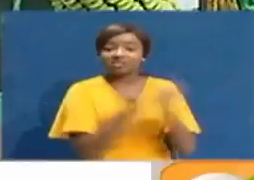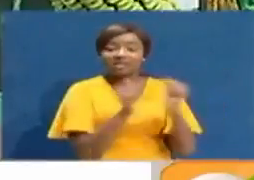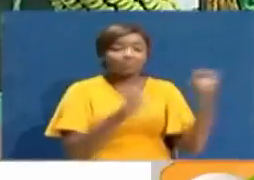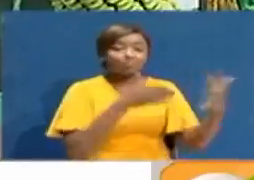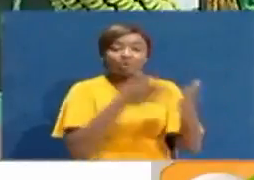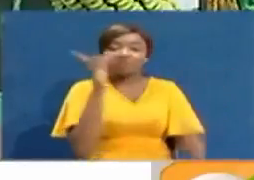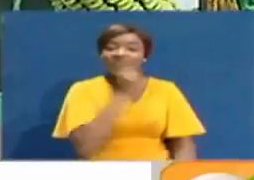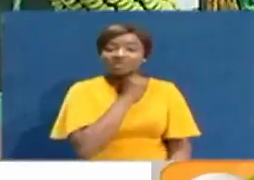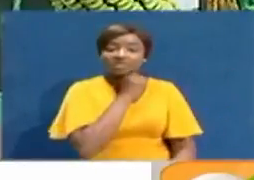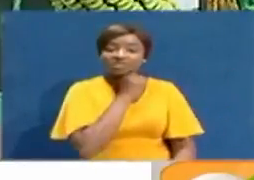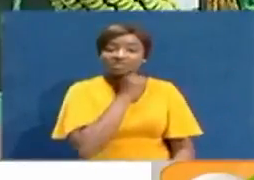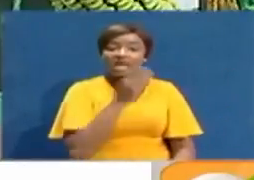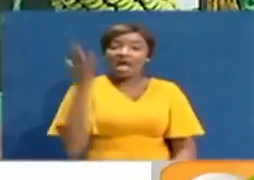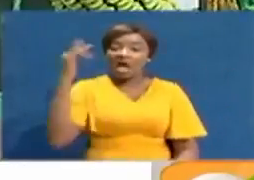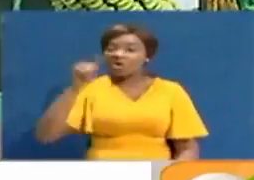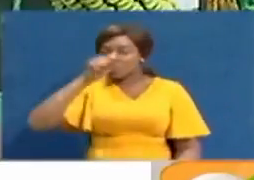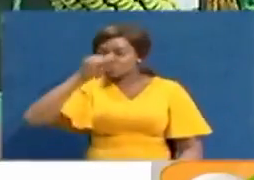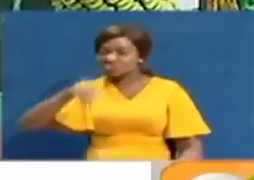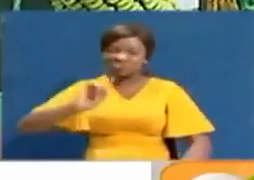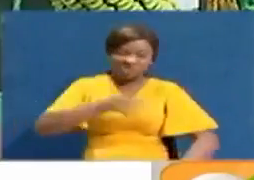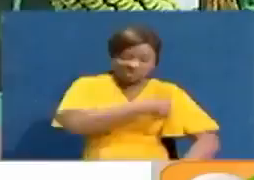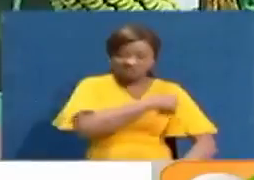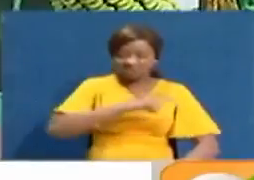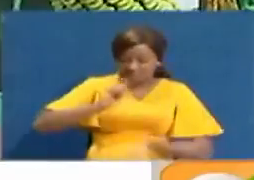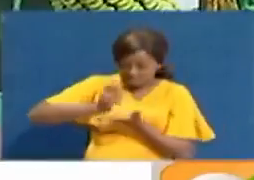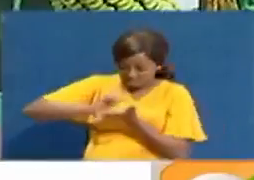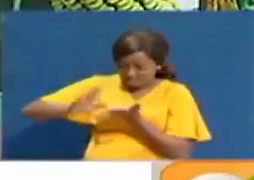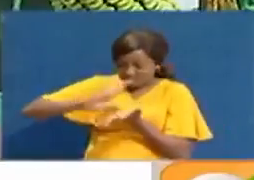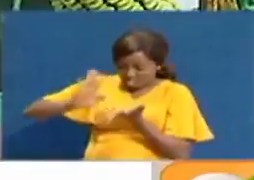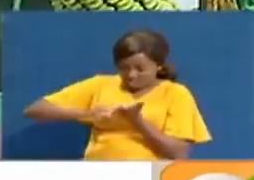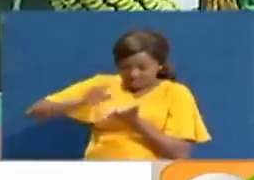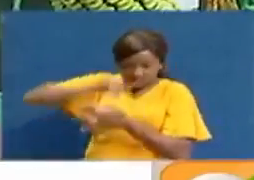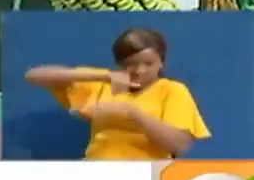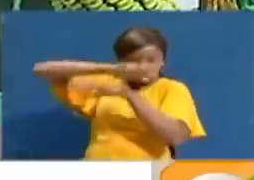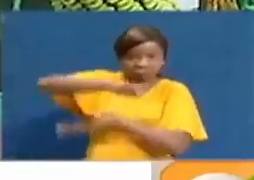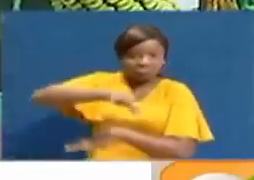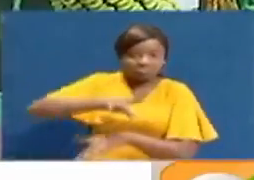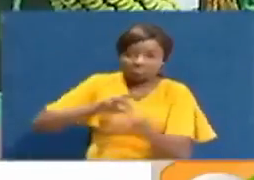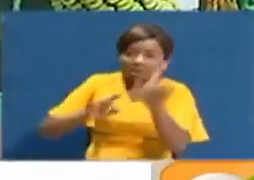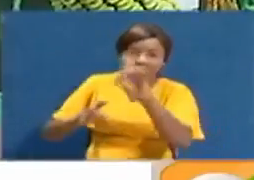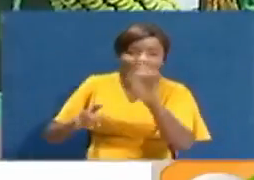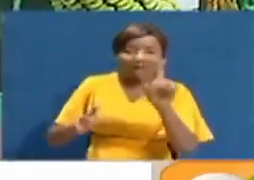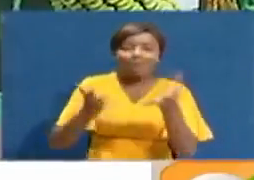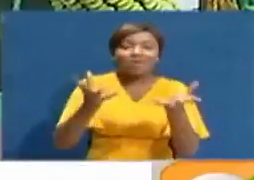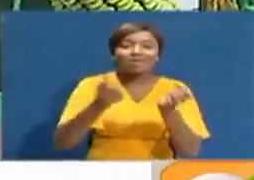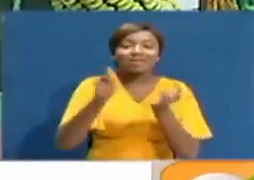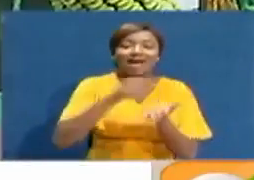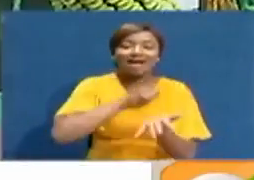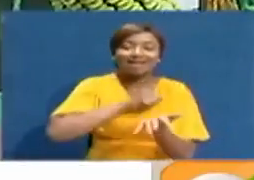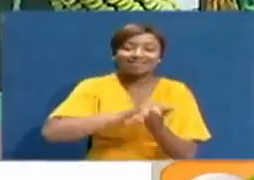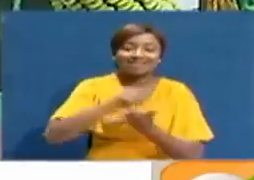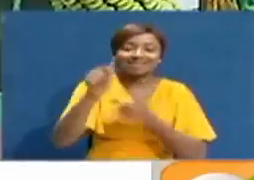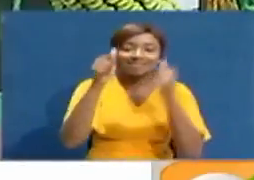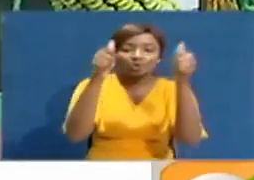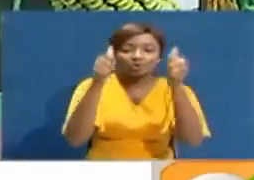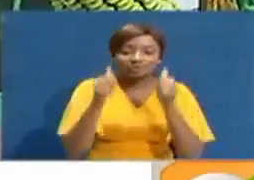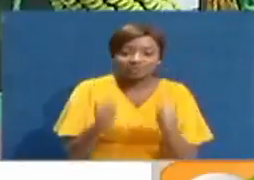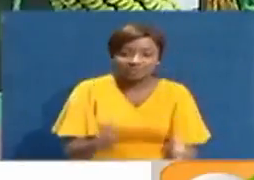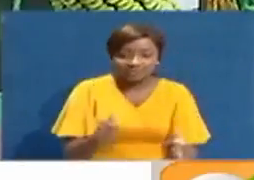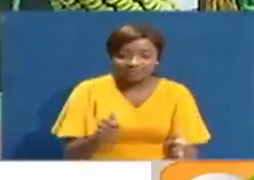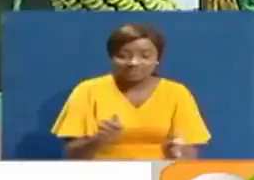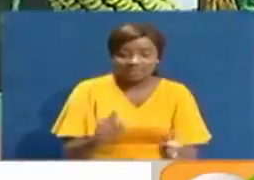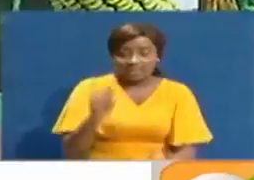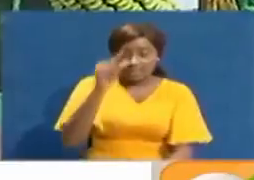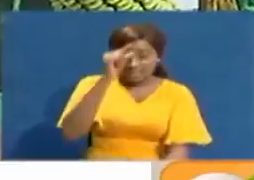era lawmaking powers of the chiefs are now history. They just won't do. Not today.